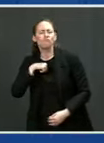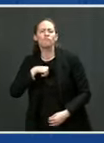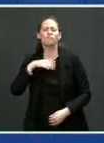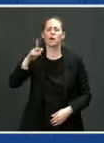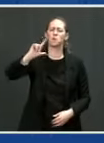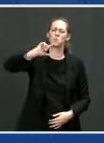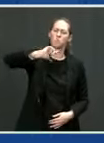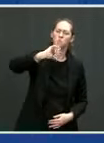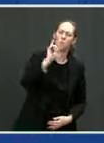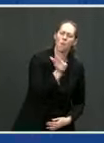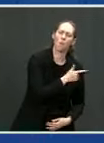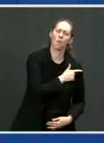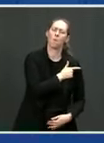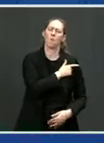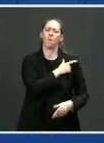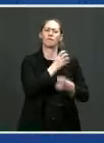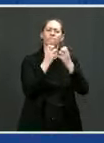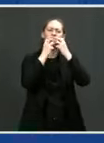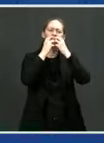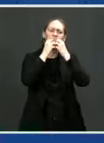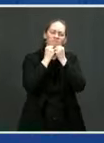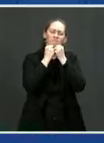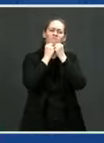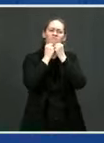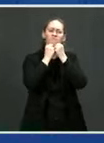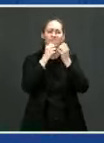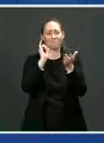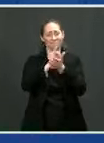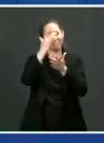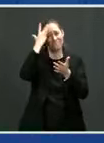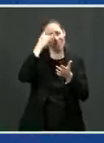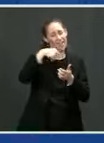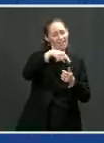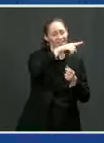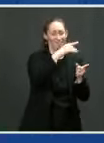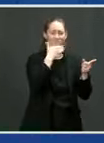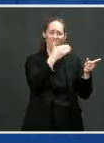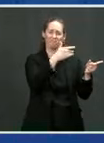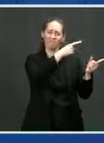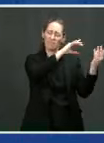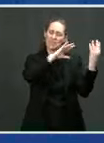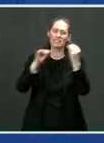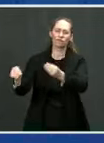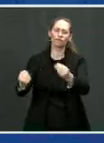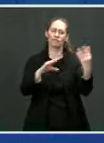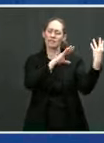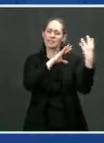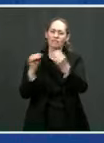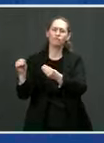And Mom, that's because of you and his dad. That's how it happened, not by accident.